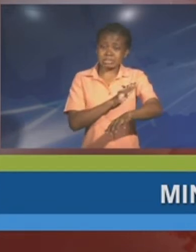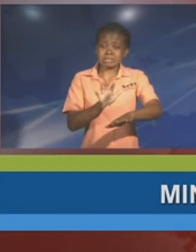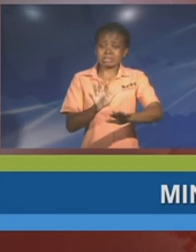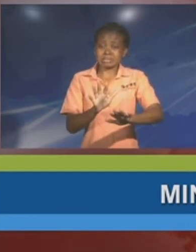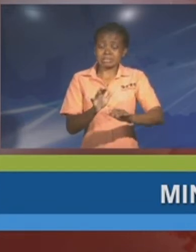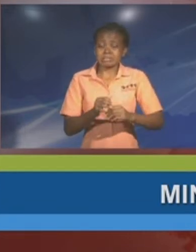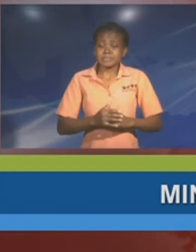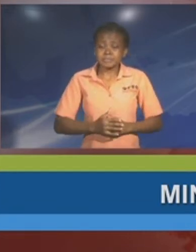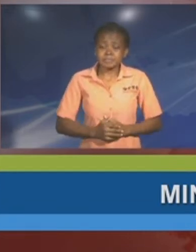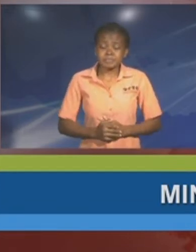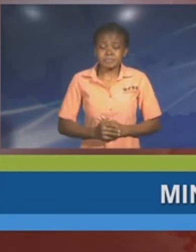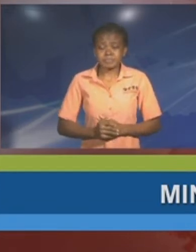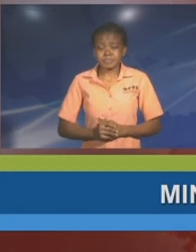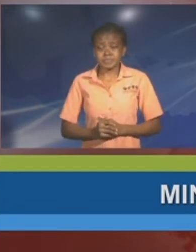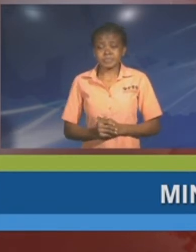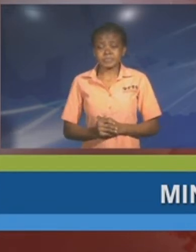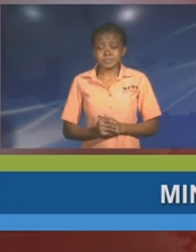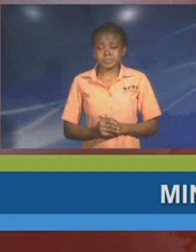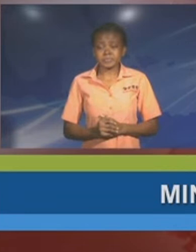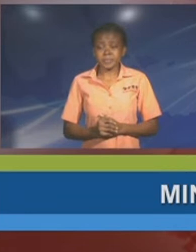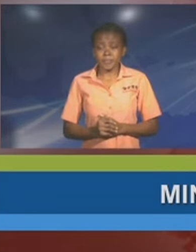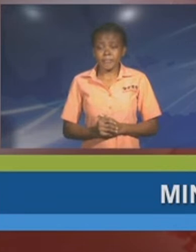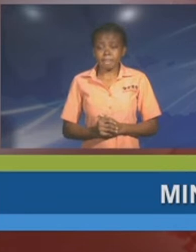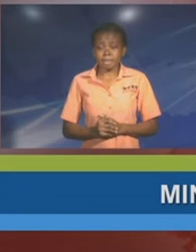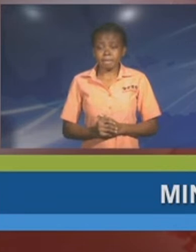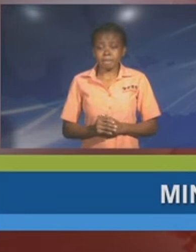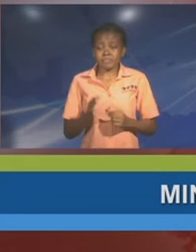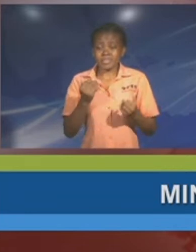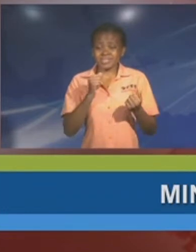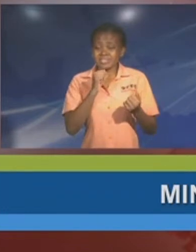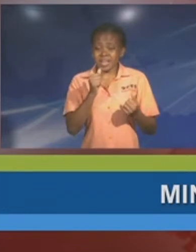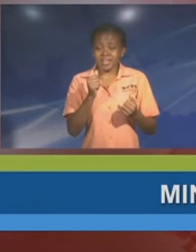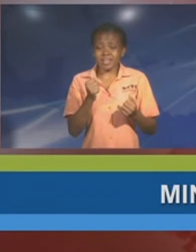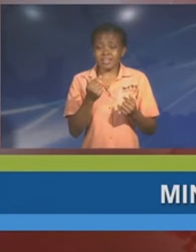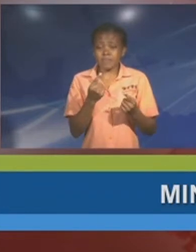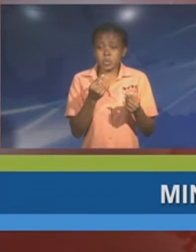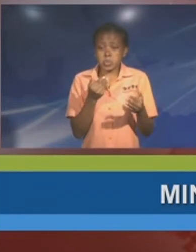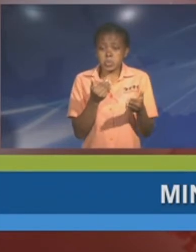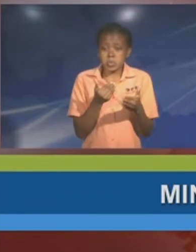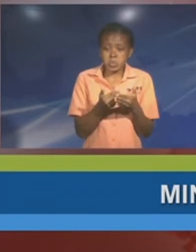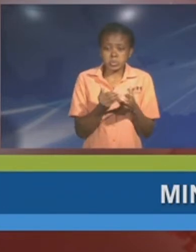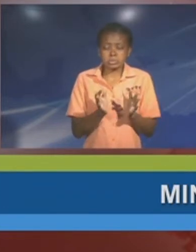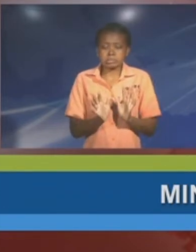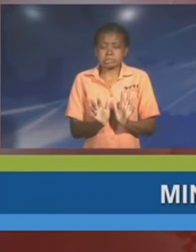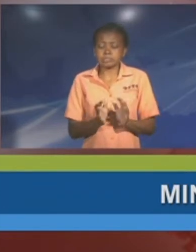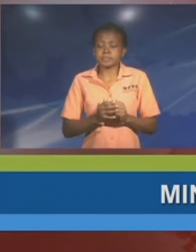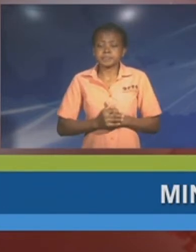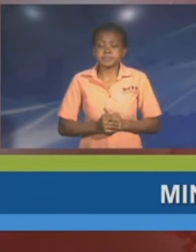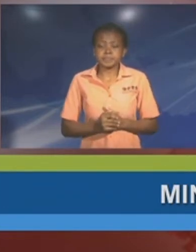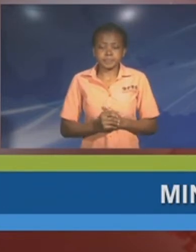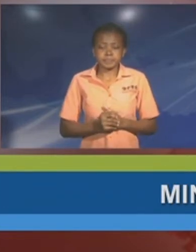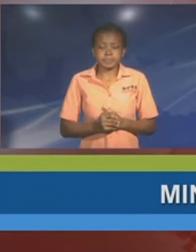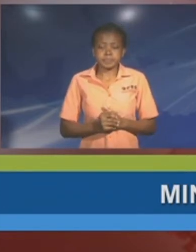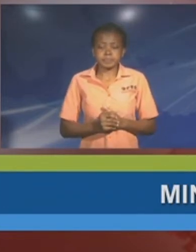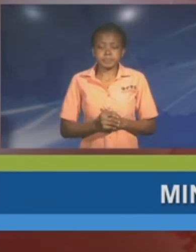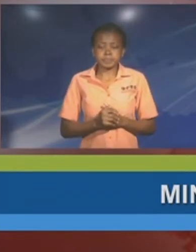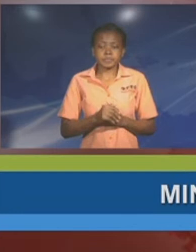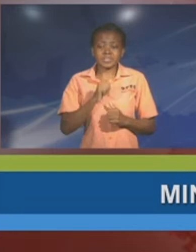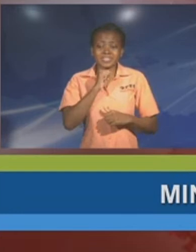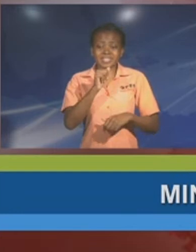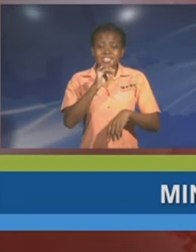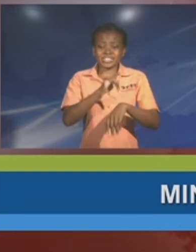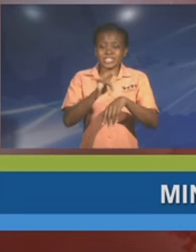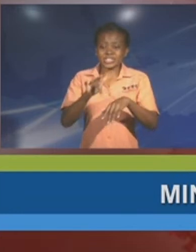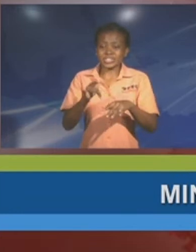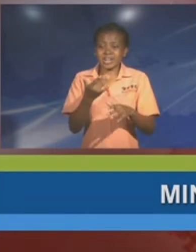with monkeypox. Avoid very close contact. Next slide. So avoid contact with objects and materials that a person